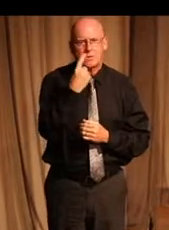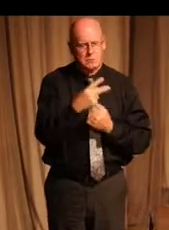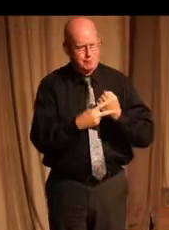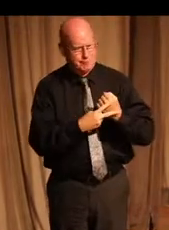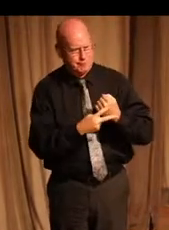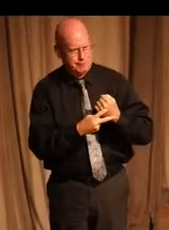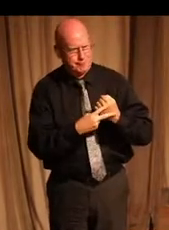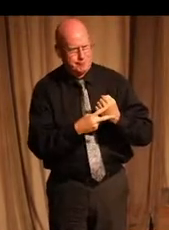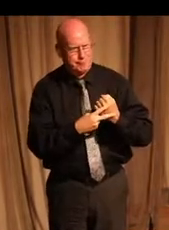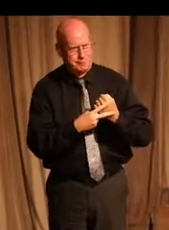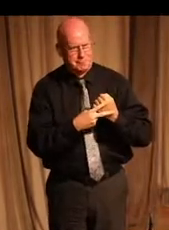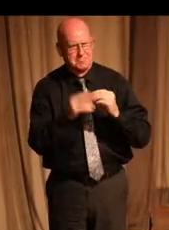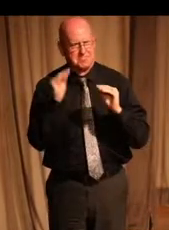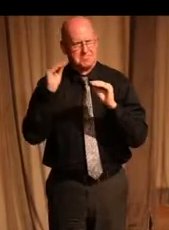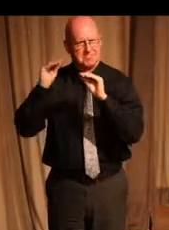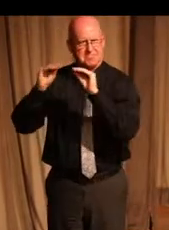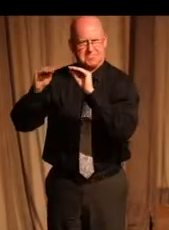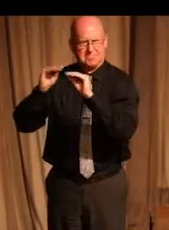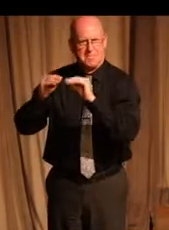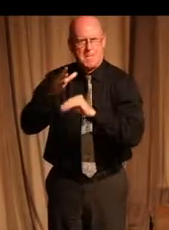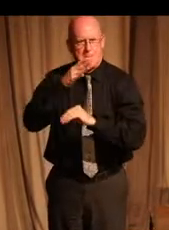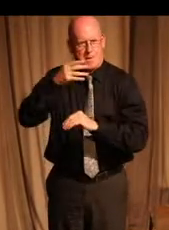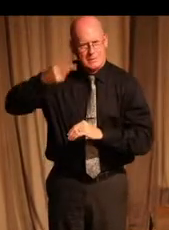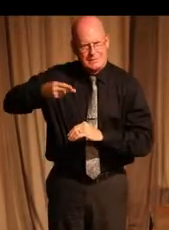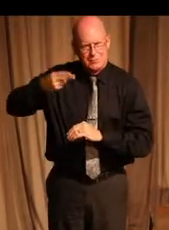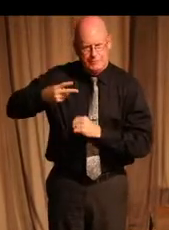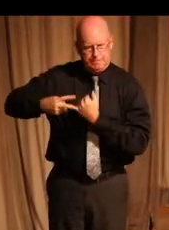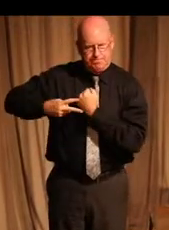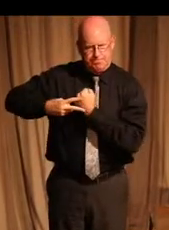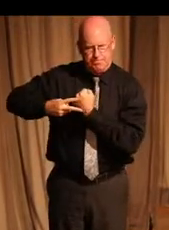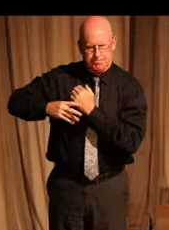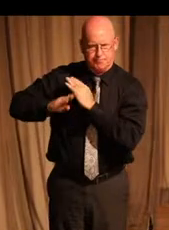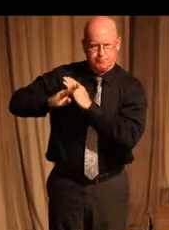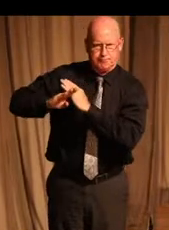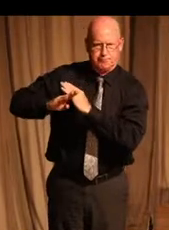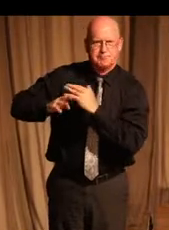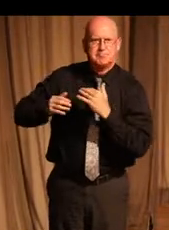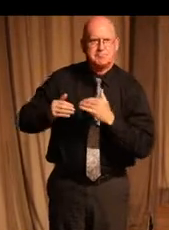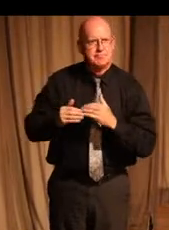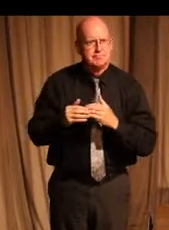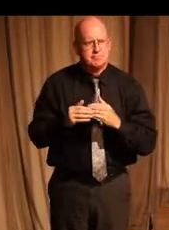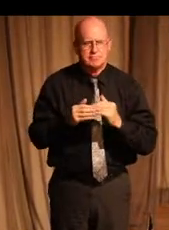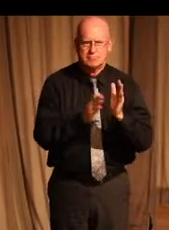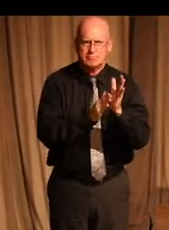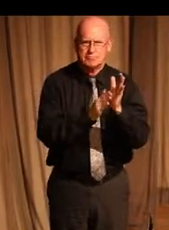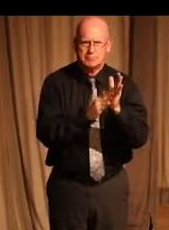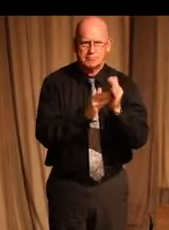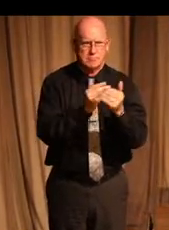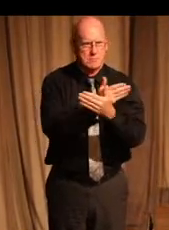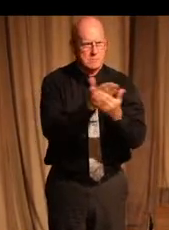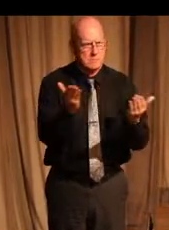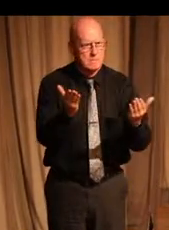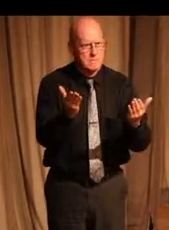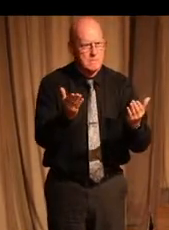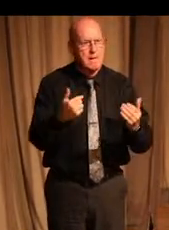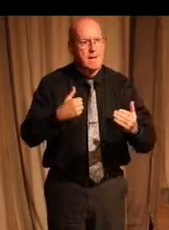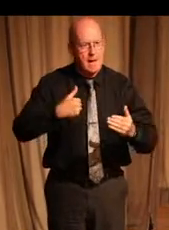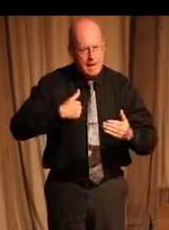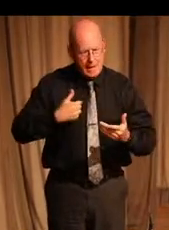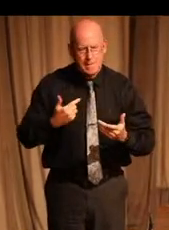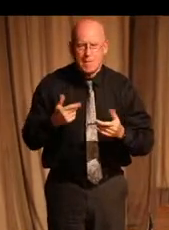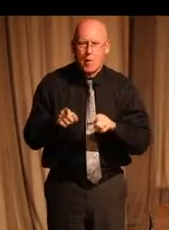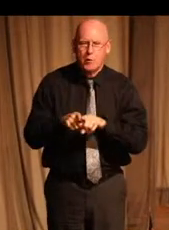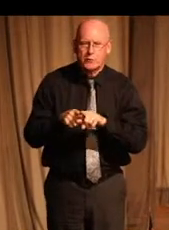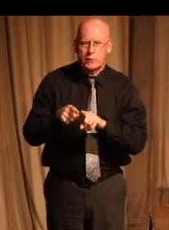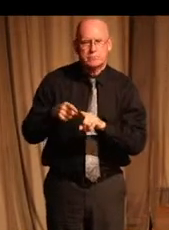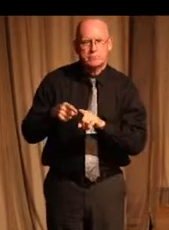archiving your mother's history. And I commend you on that work because I, as well as the archivist, know